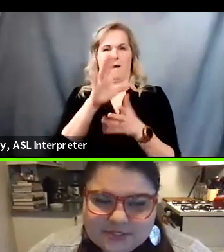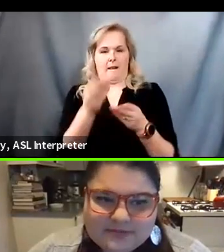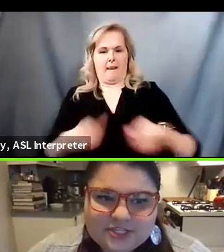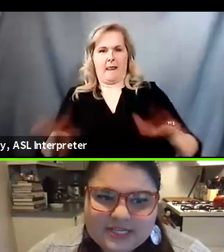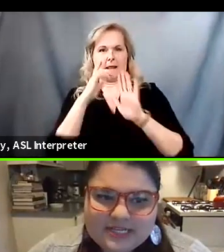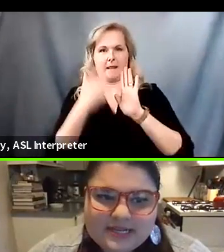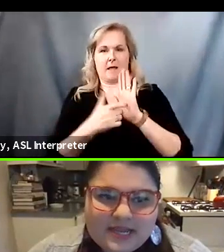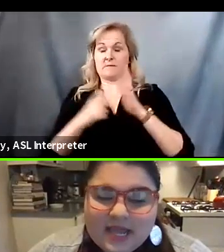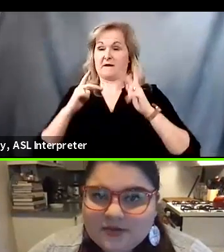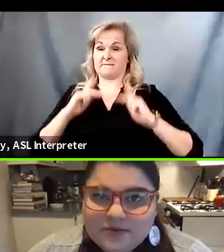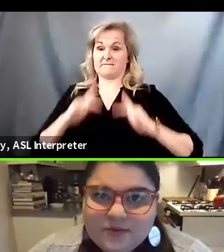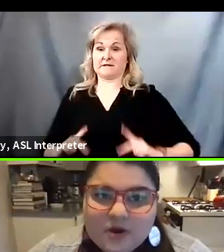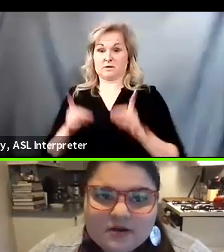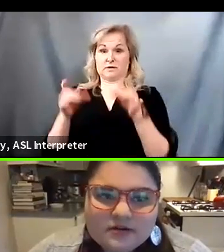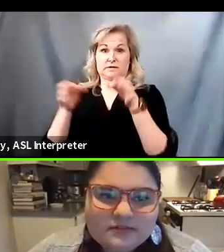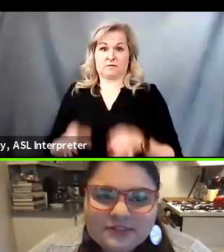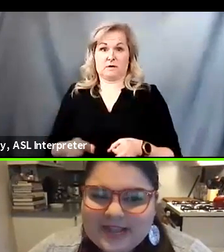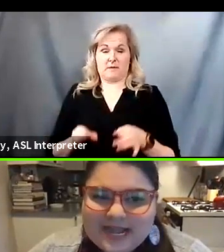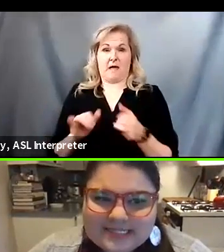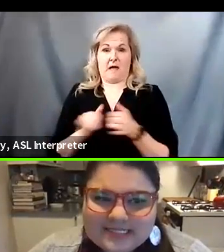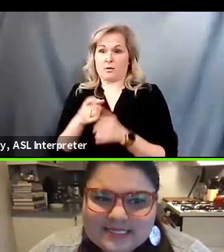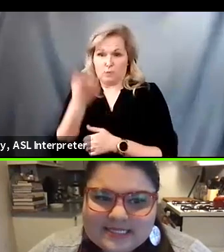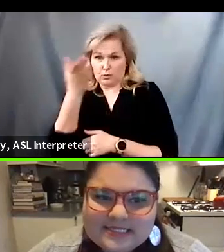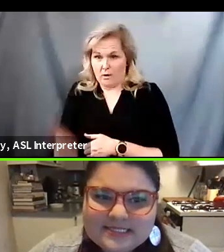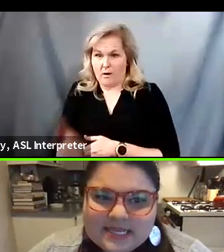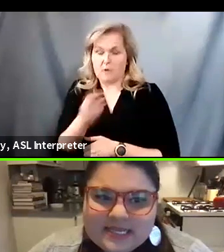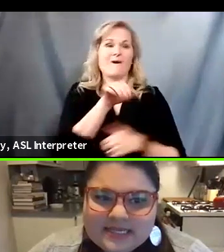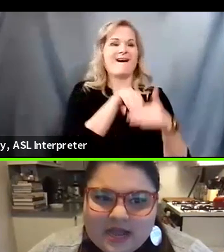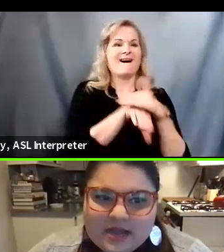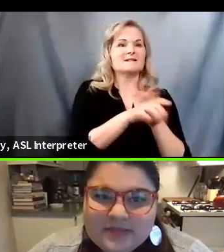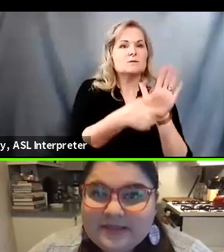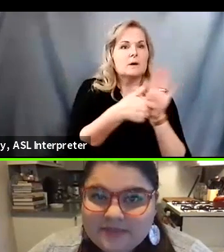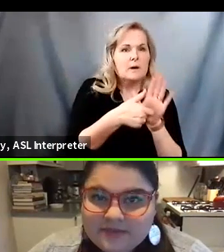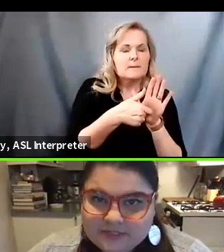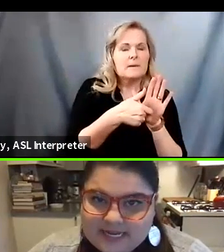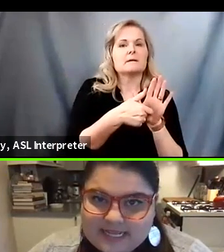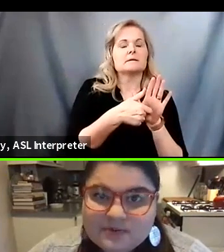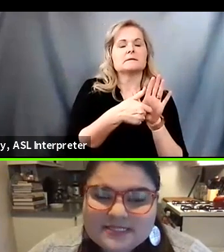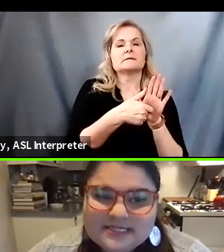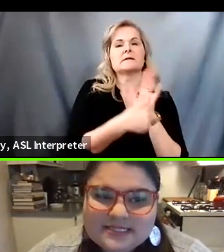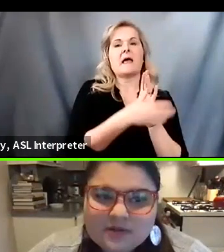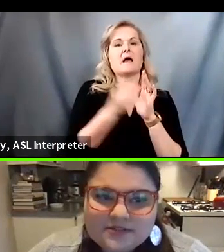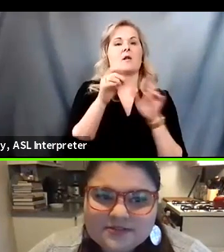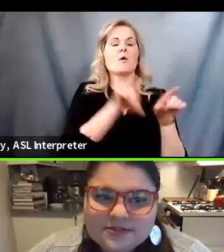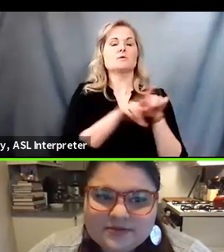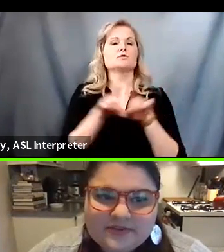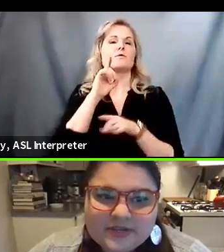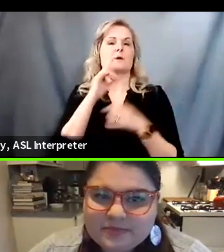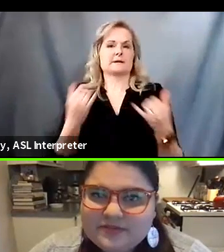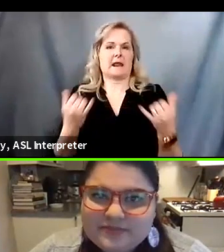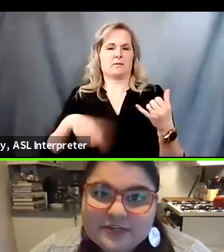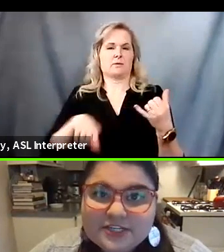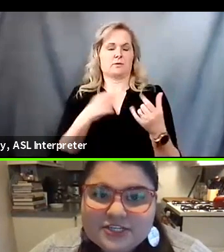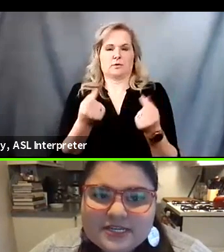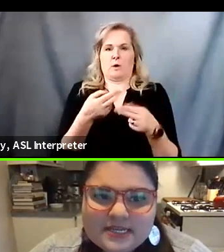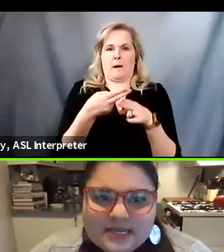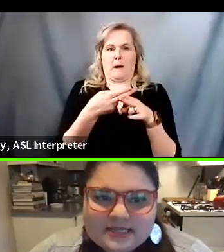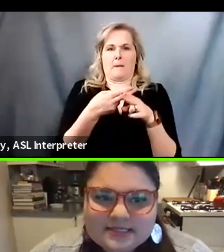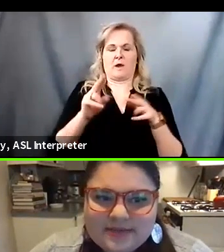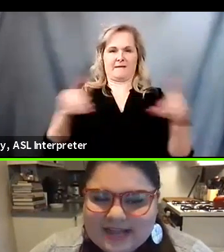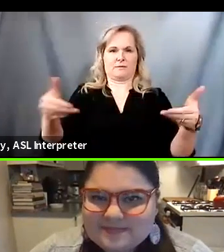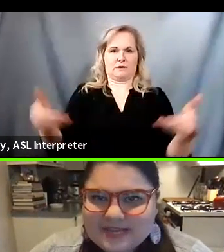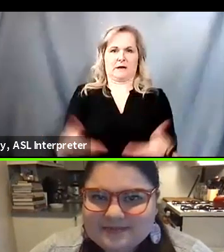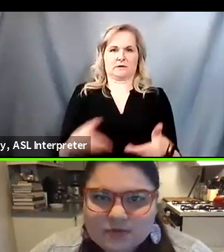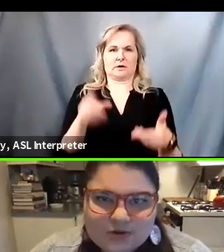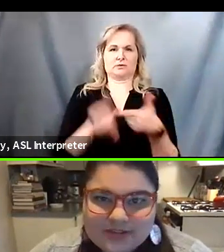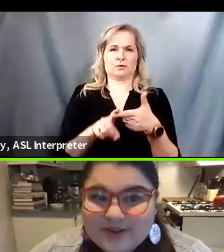physical description, how you are, your access needs, and then for today's purposes, we'll also do a very brief introduction to